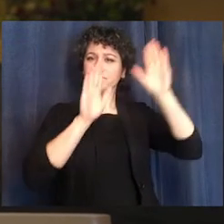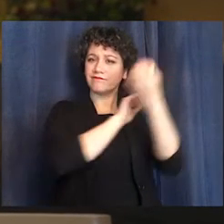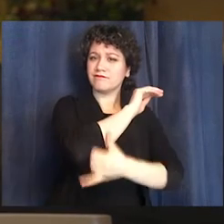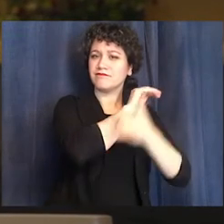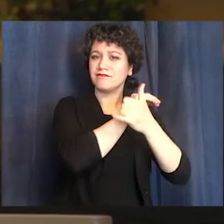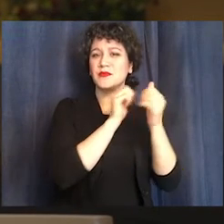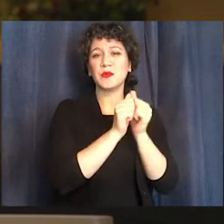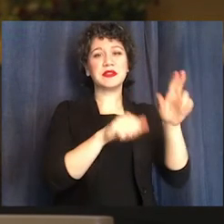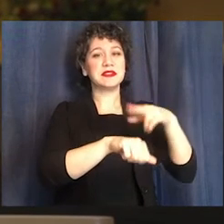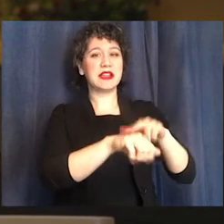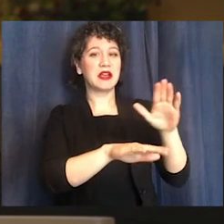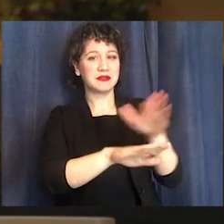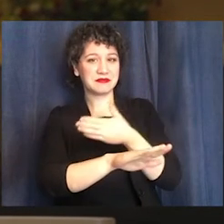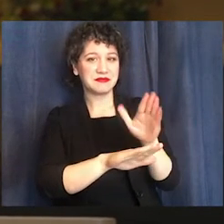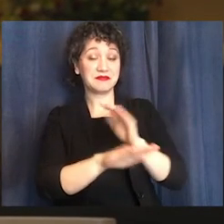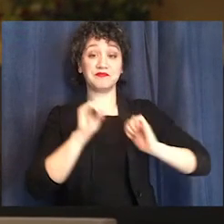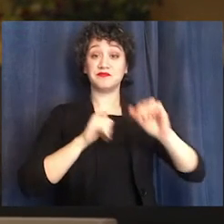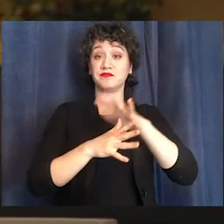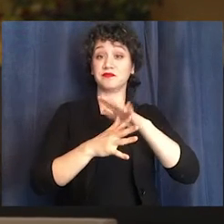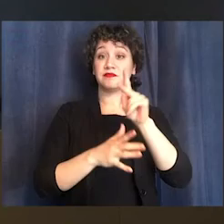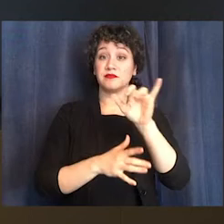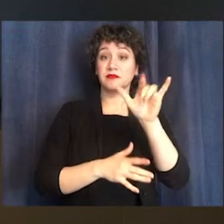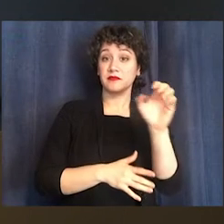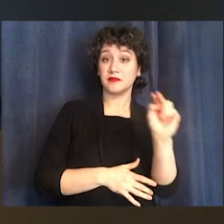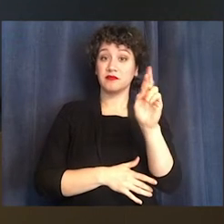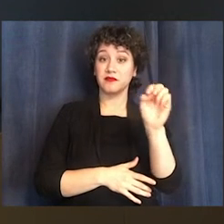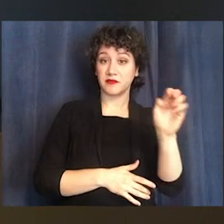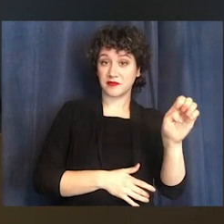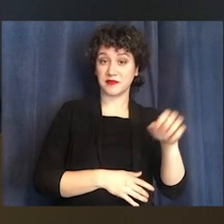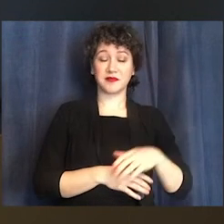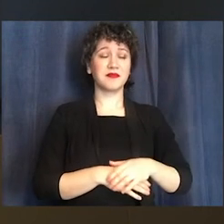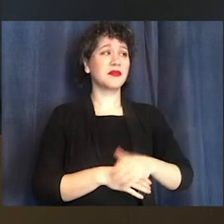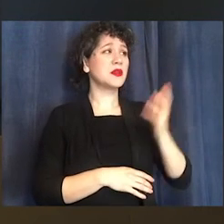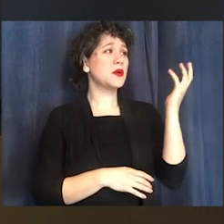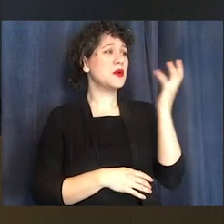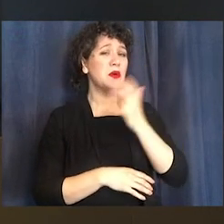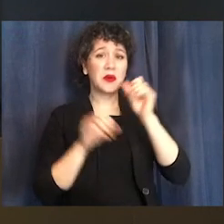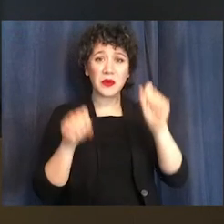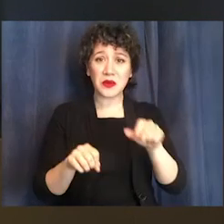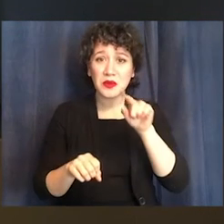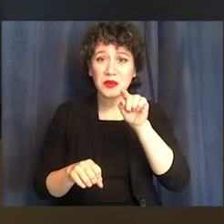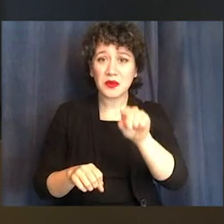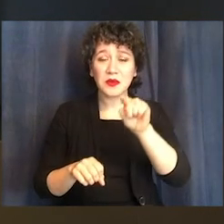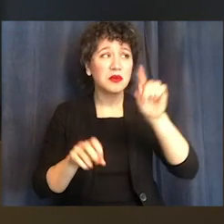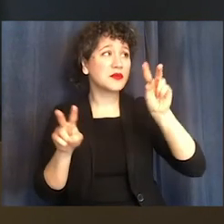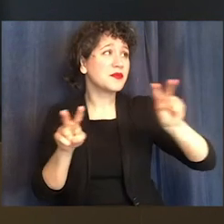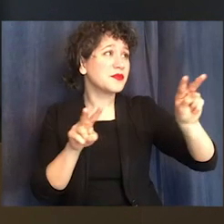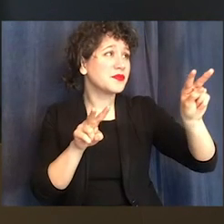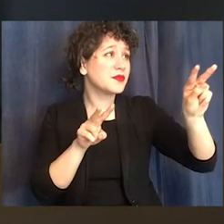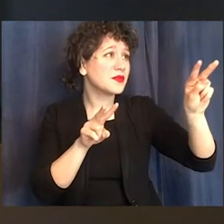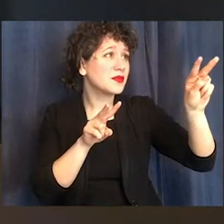national anthem, performed by senior Kaylin Ronnie. Oh, say can you